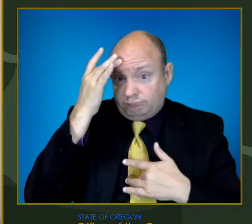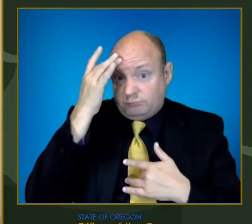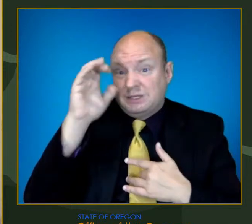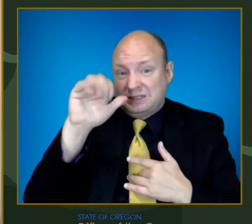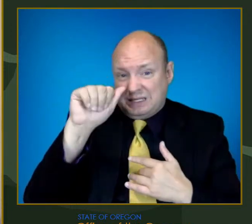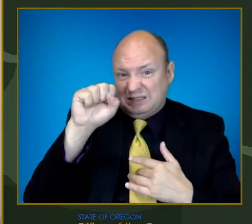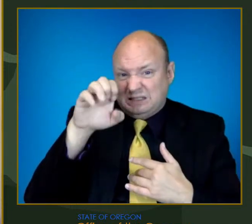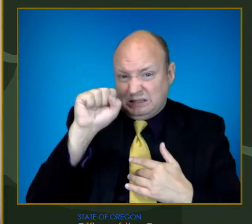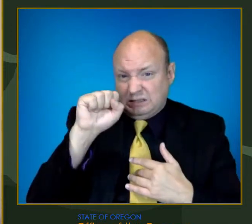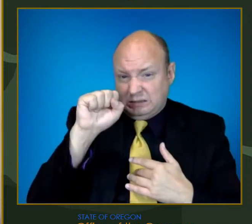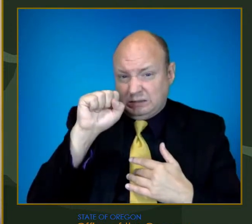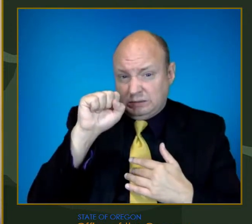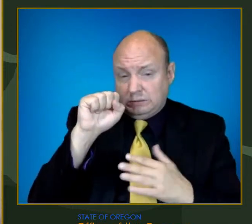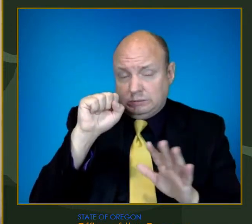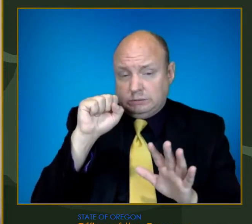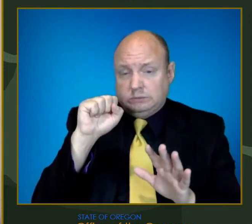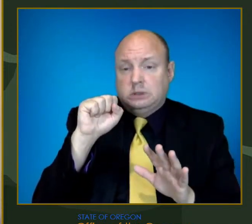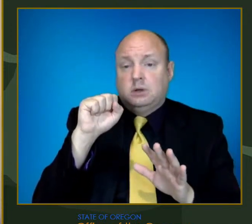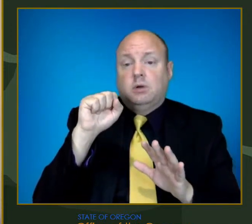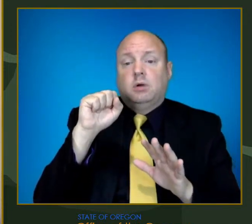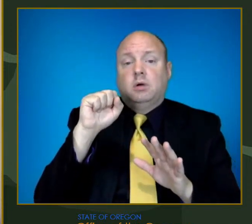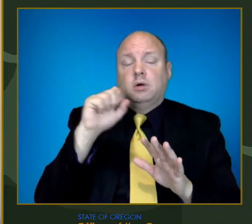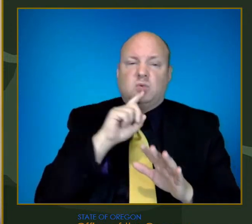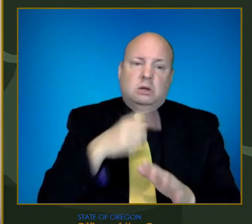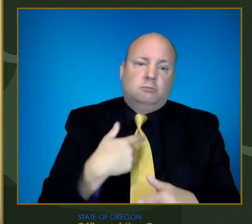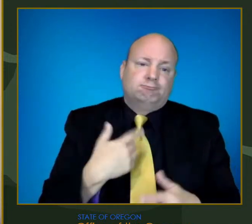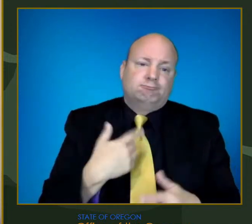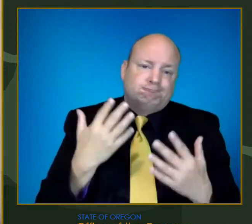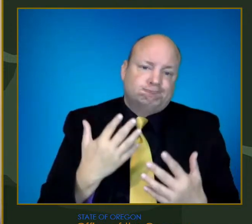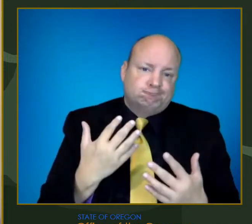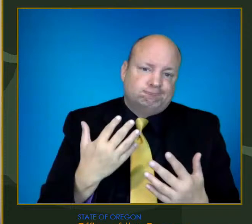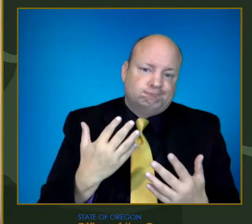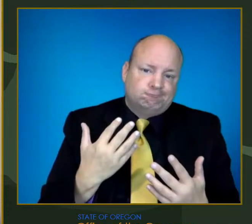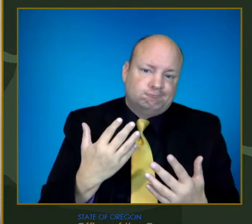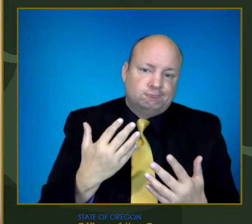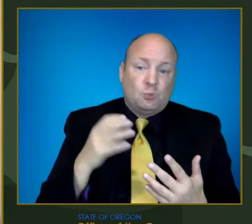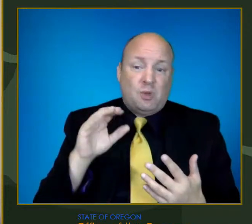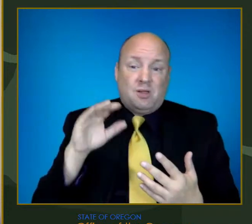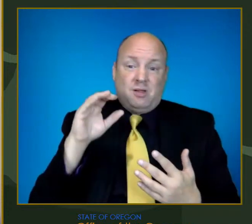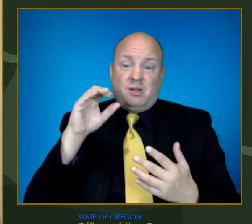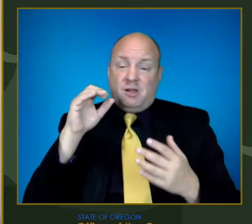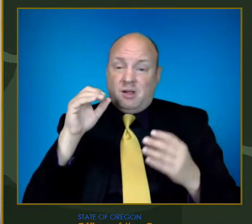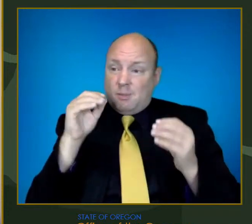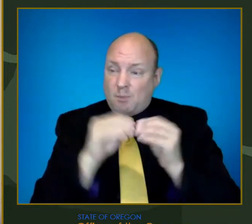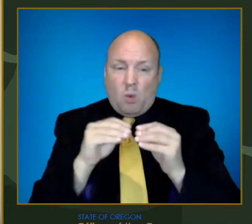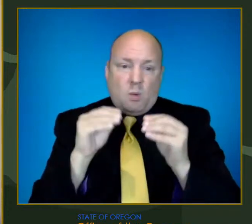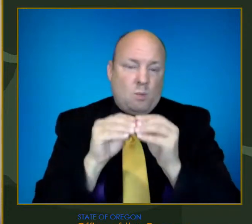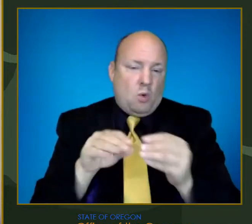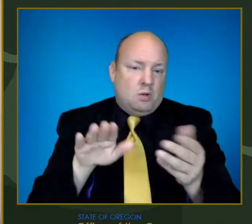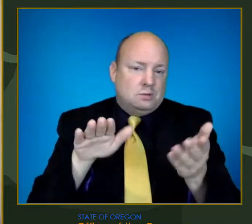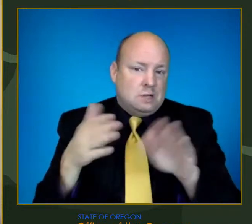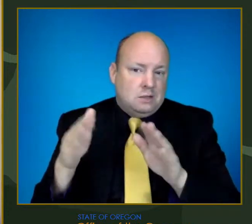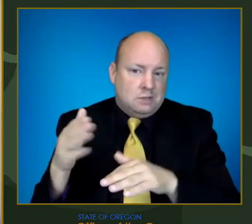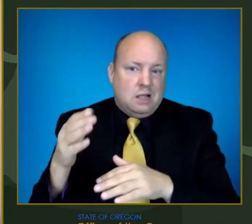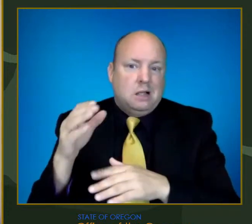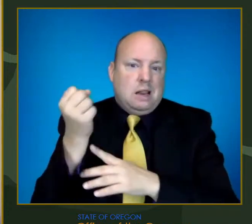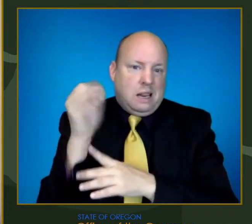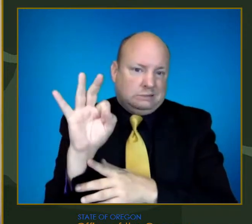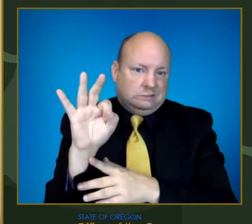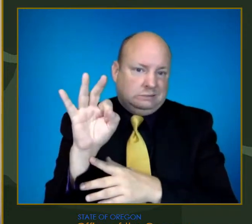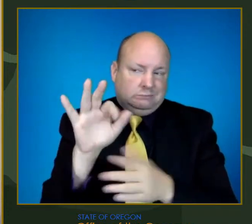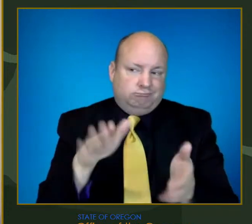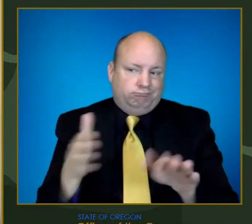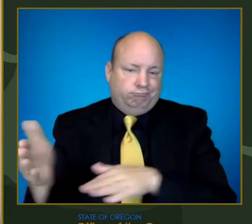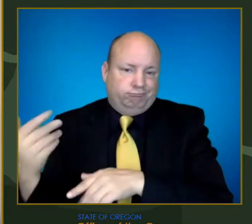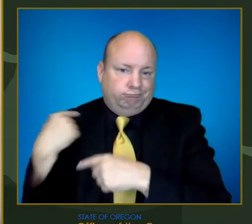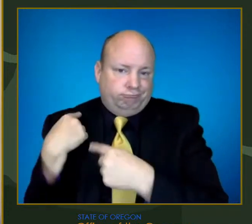Sadly, we're also reporting 19 new COVID-19 related deaths, raising the statewide total to